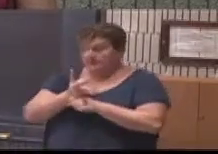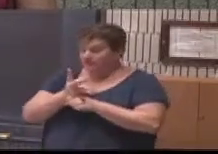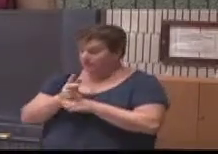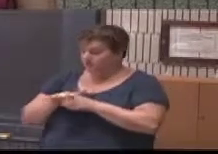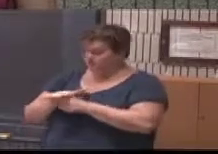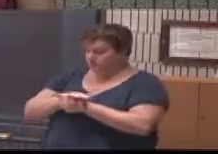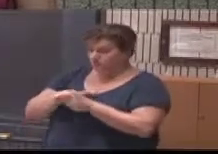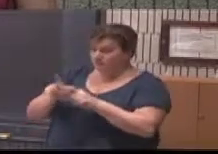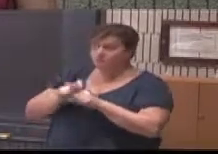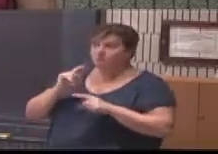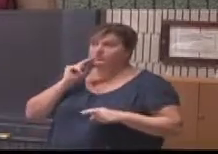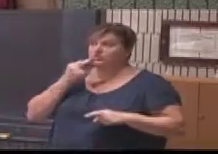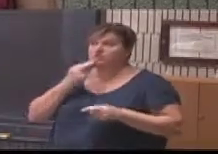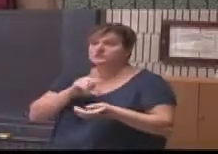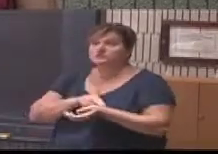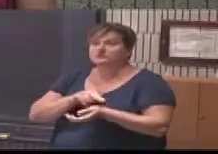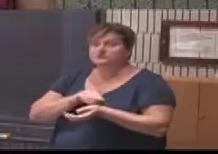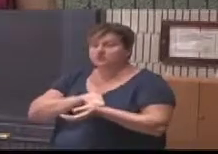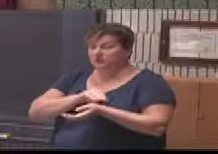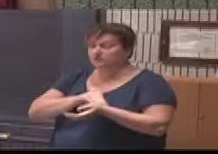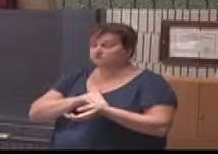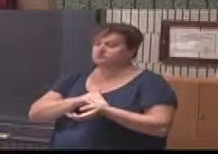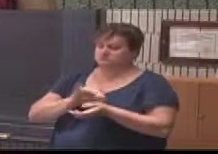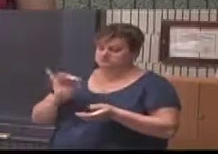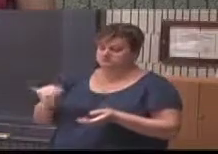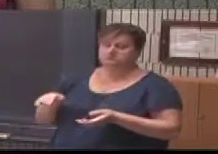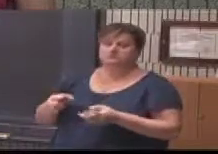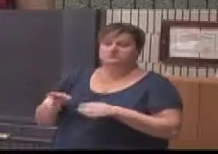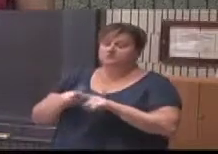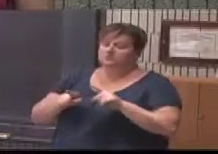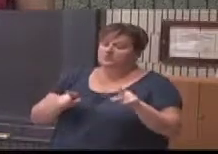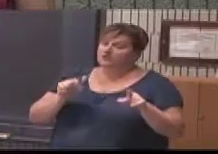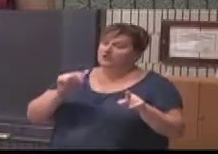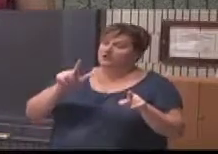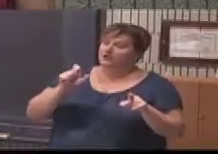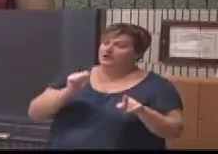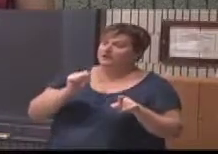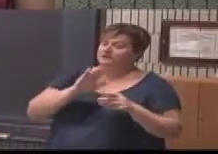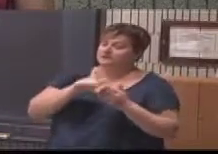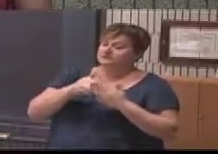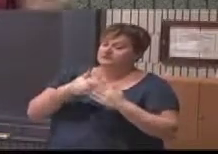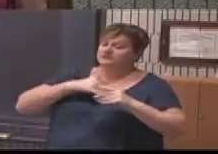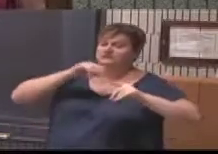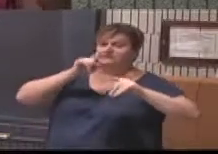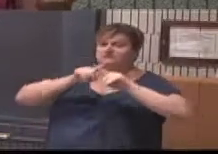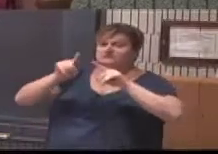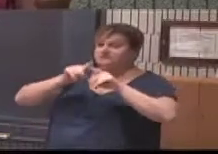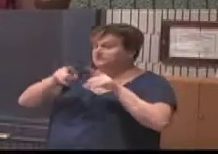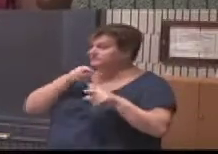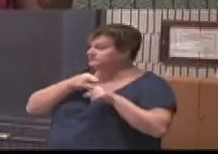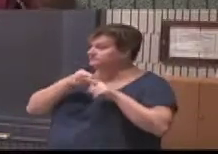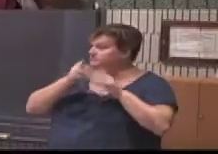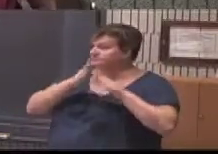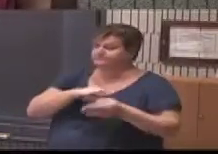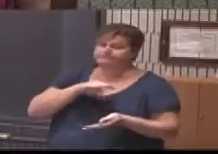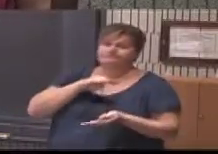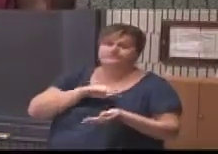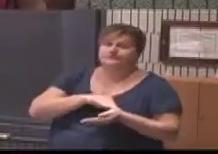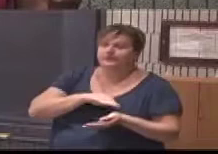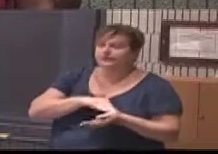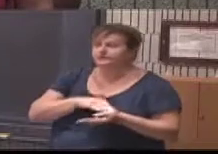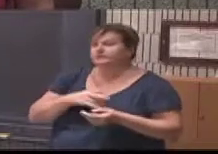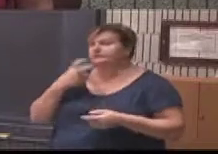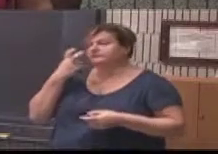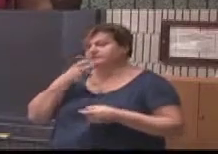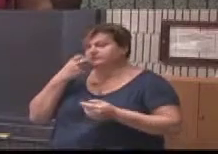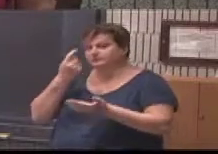neurologist is one thing, but going to an ALS center that has multidisciplinary, that means that I meet with physician, I meet with